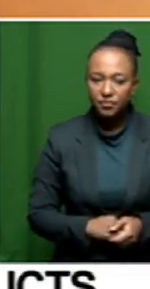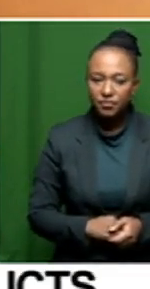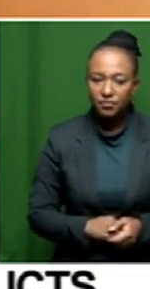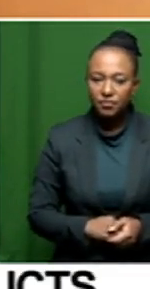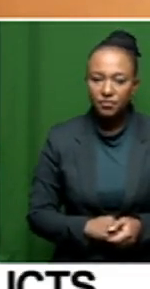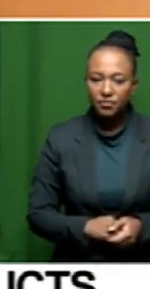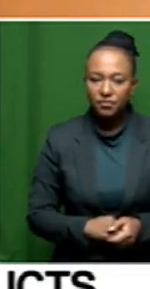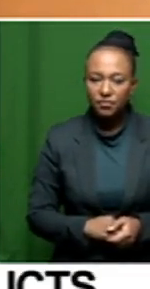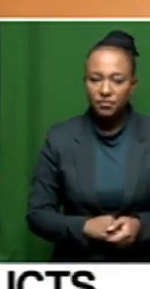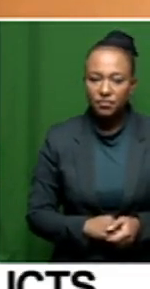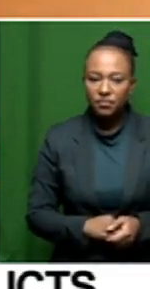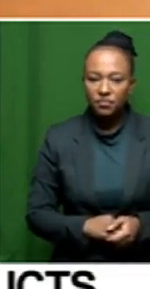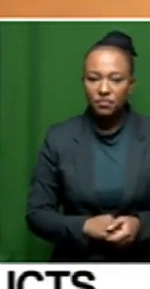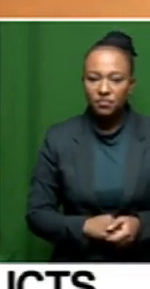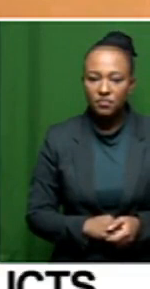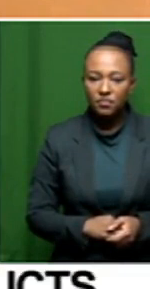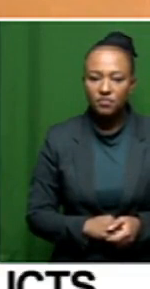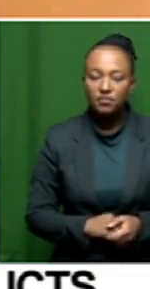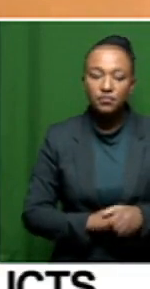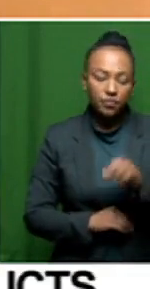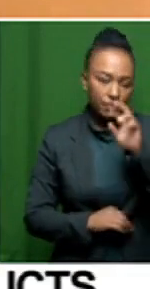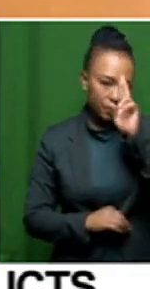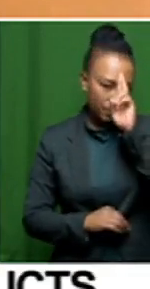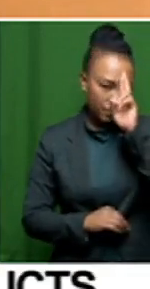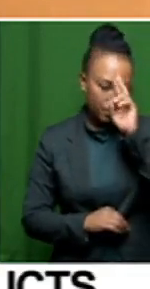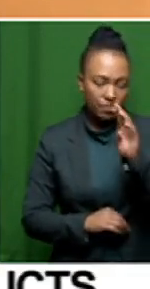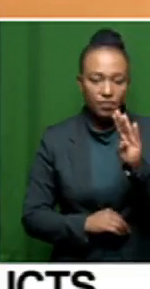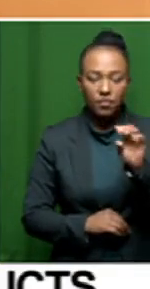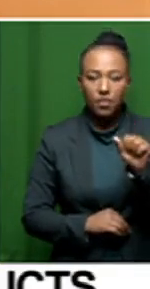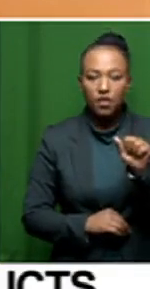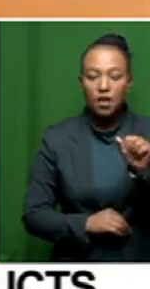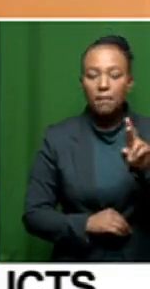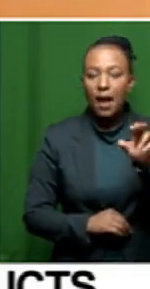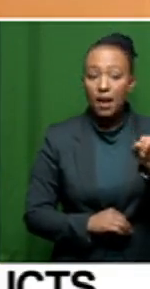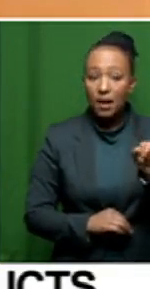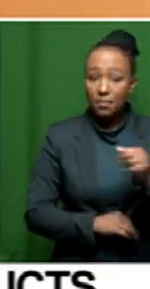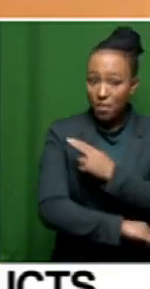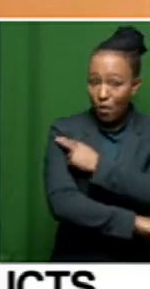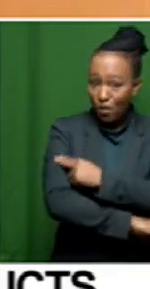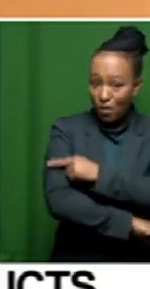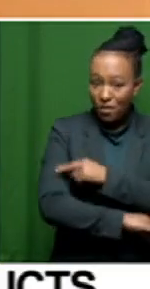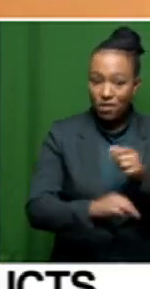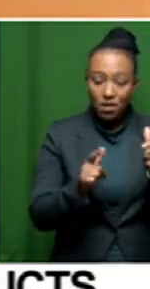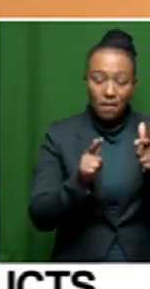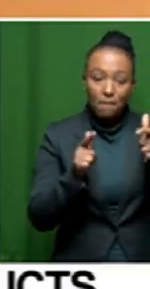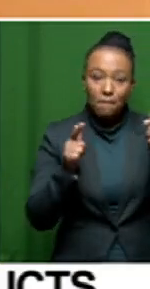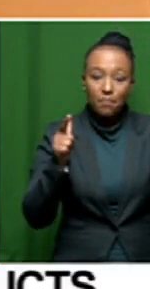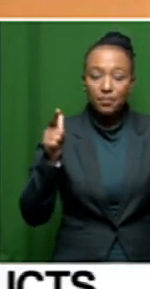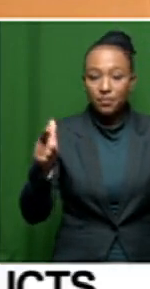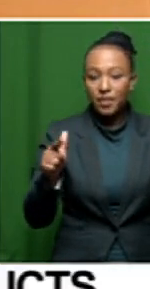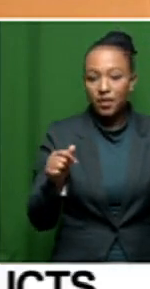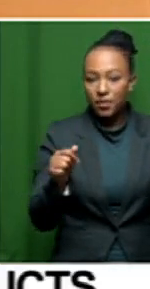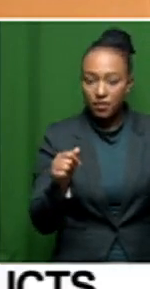We must remember that Chris Hani Hospital is the biggest hospital in